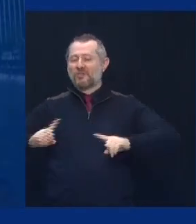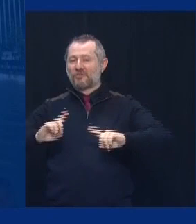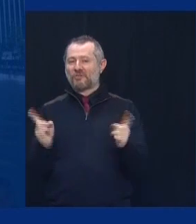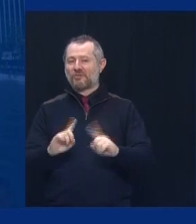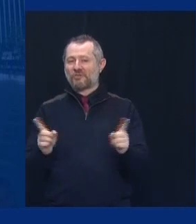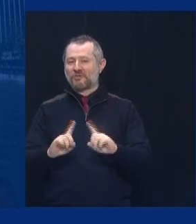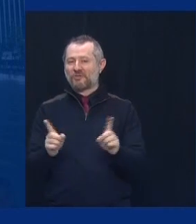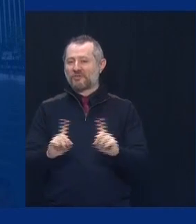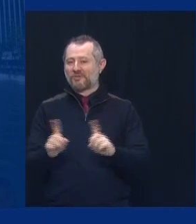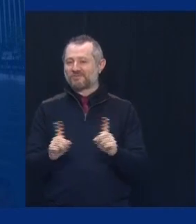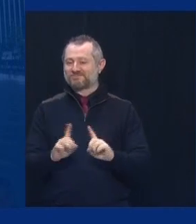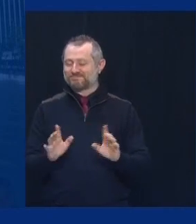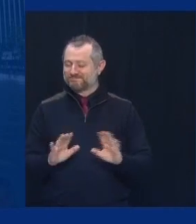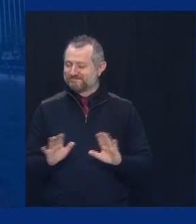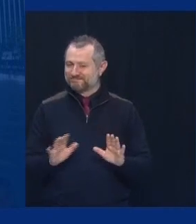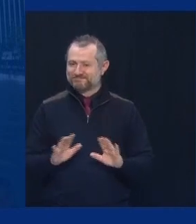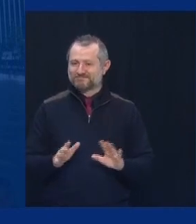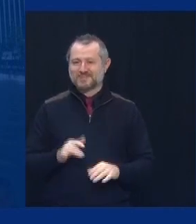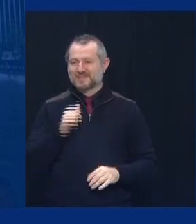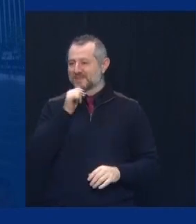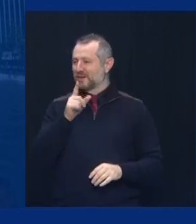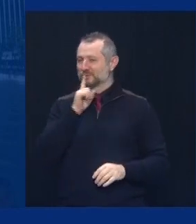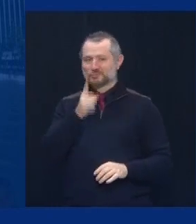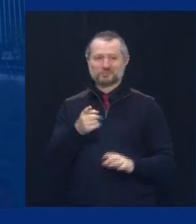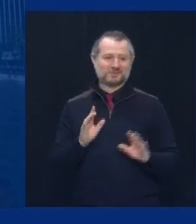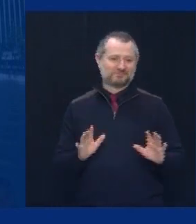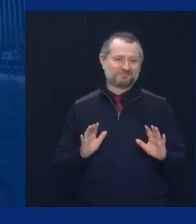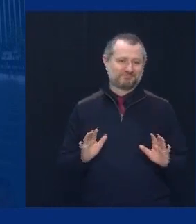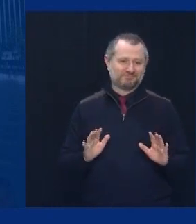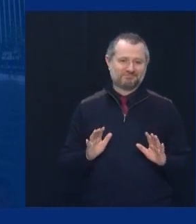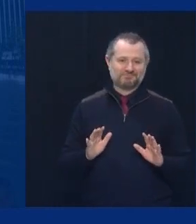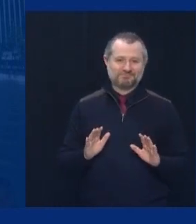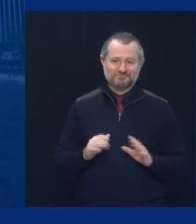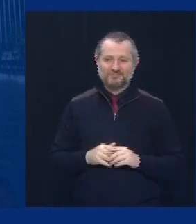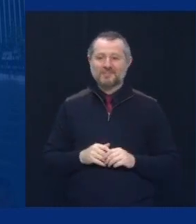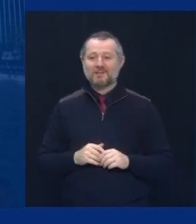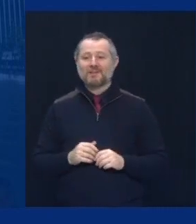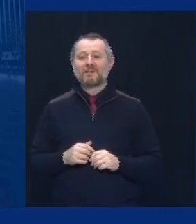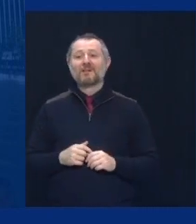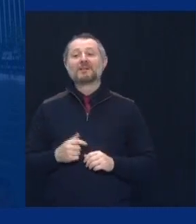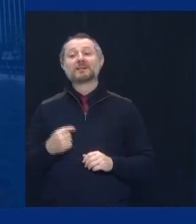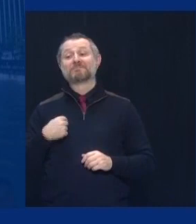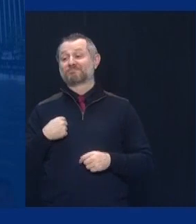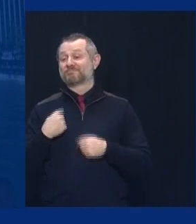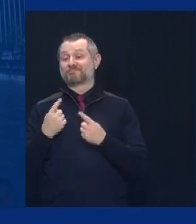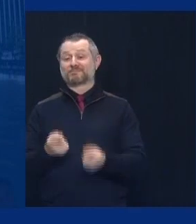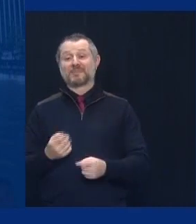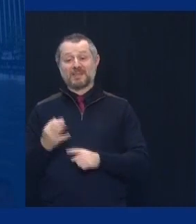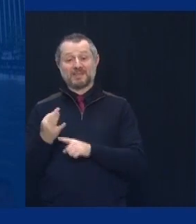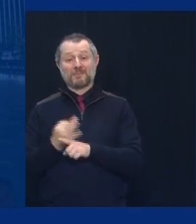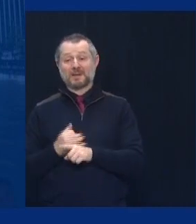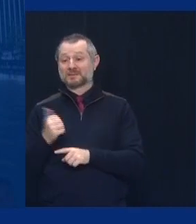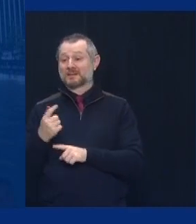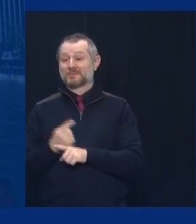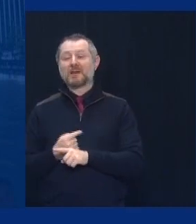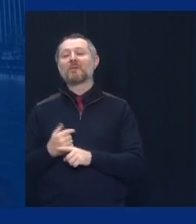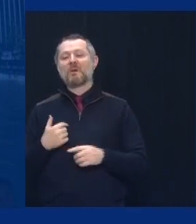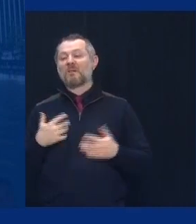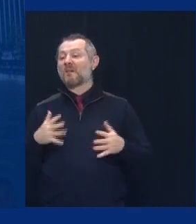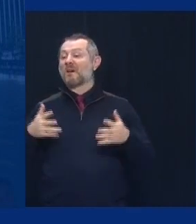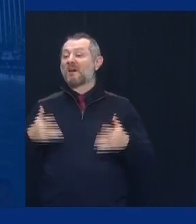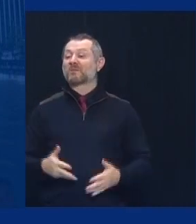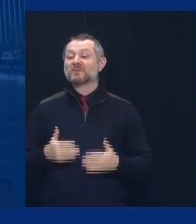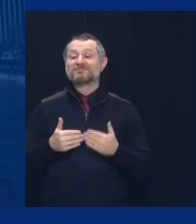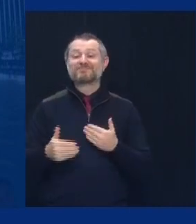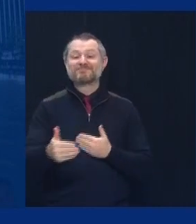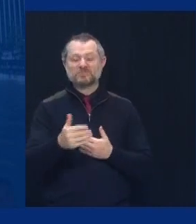That's not the reality. We've only been at this for 9, 10 months. We have another 6 months to go.